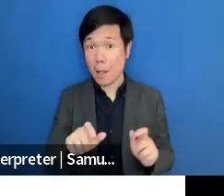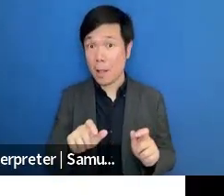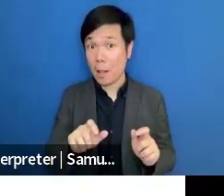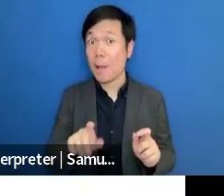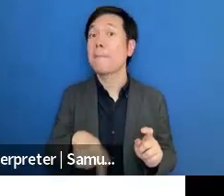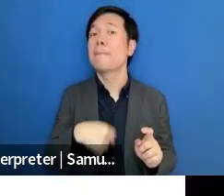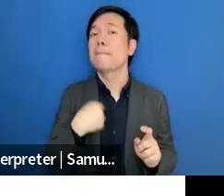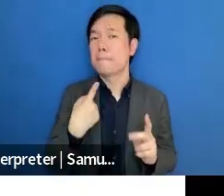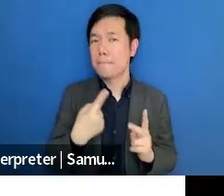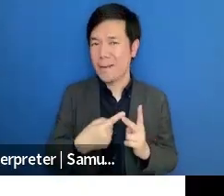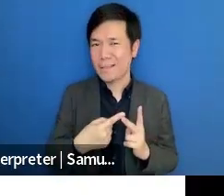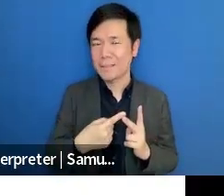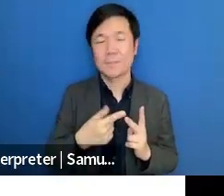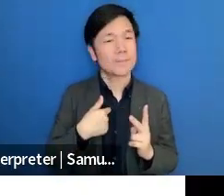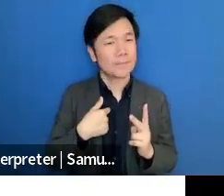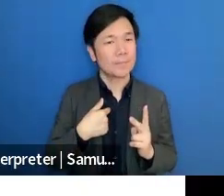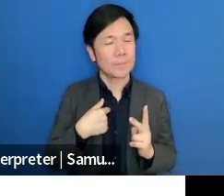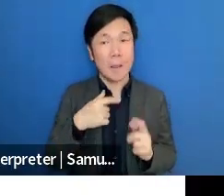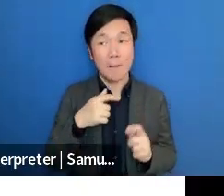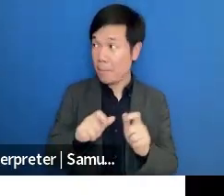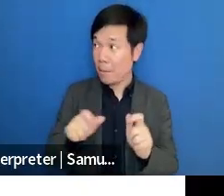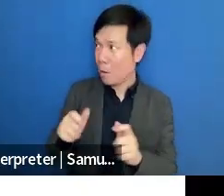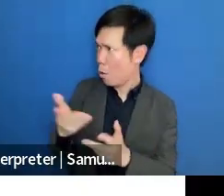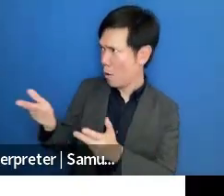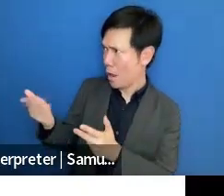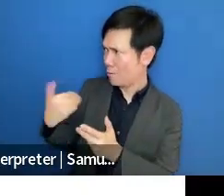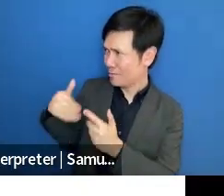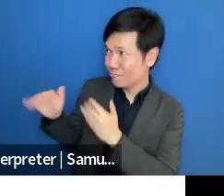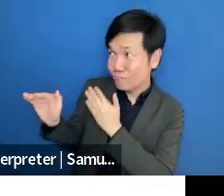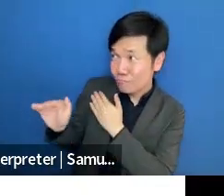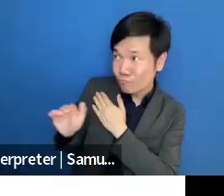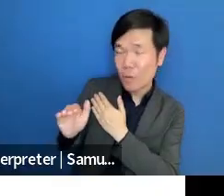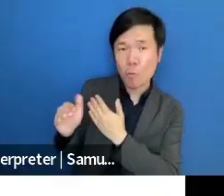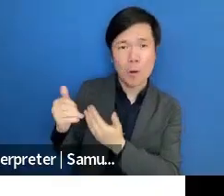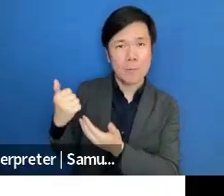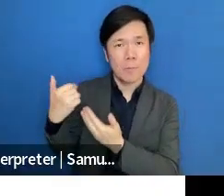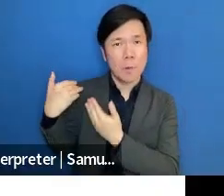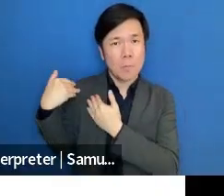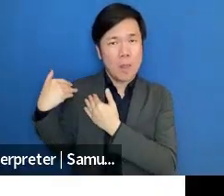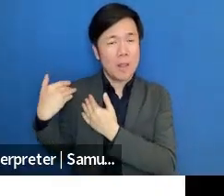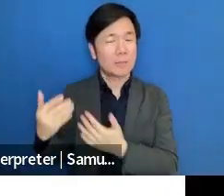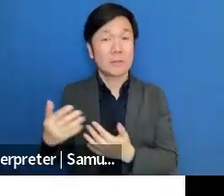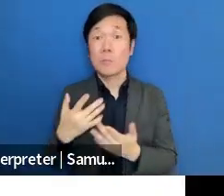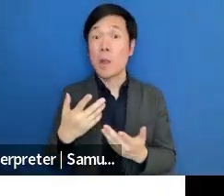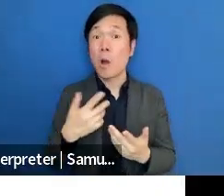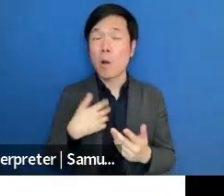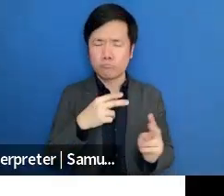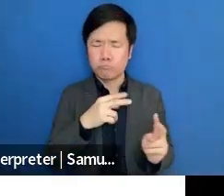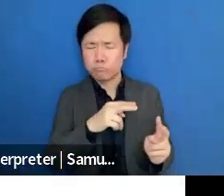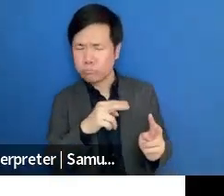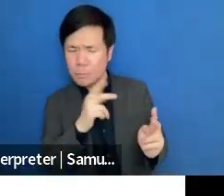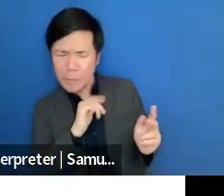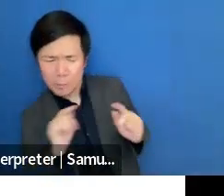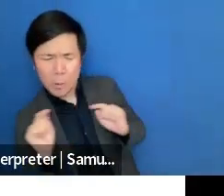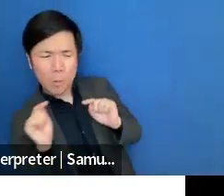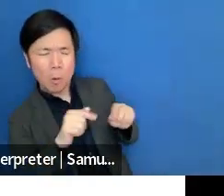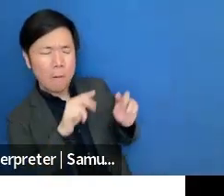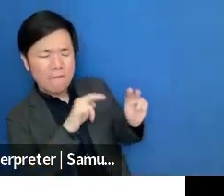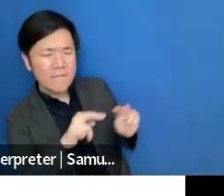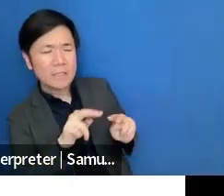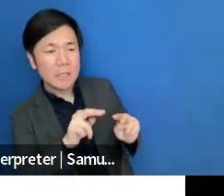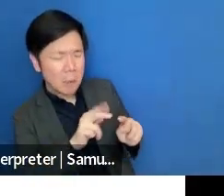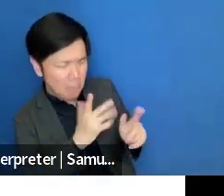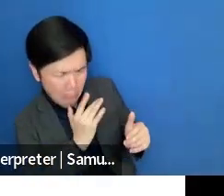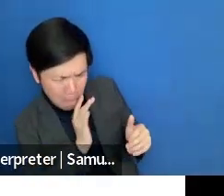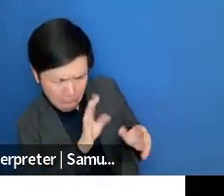also the rights holders. And we've been doing that through different mission visits, monitoring visits, but also participatory